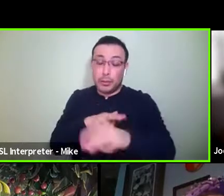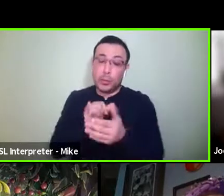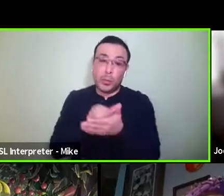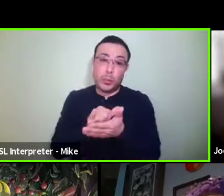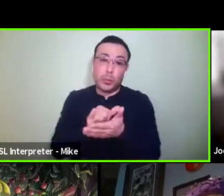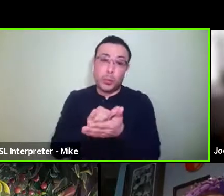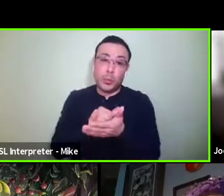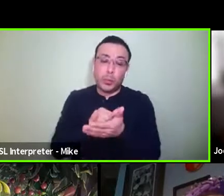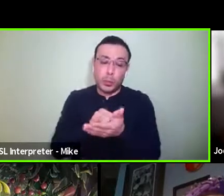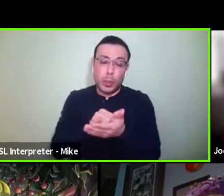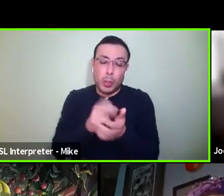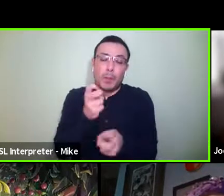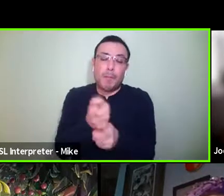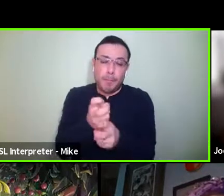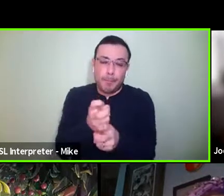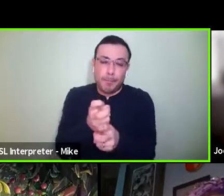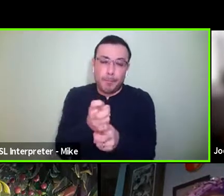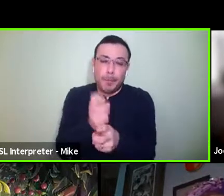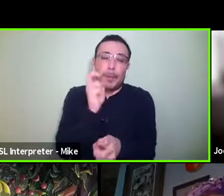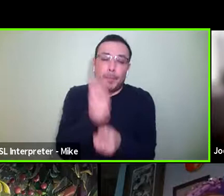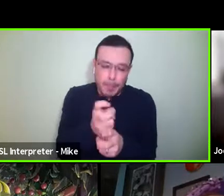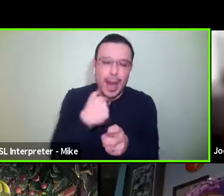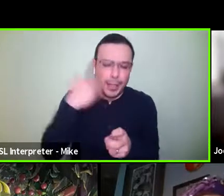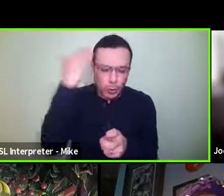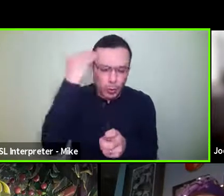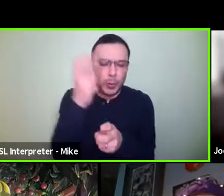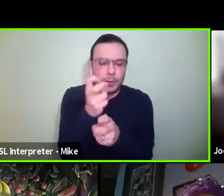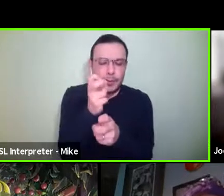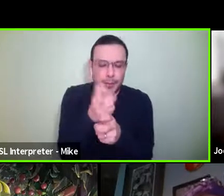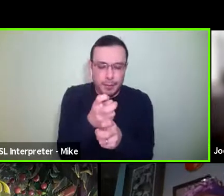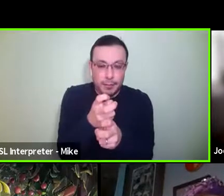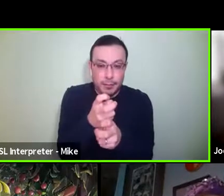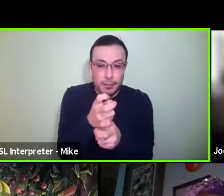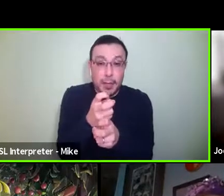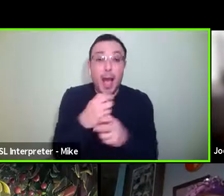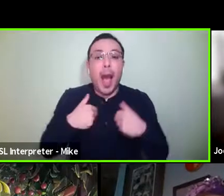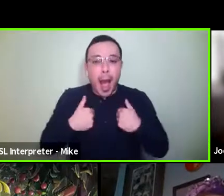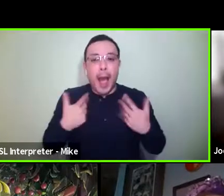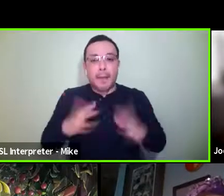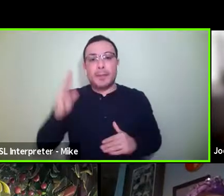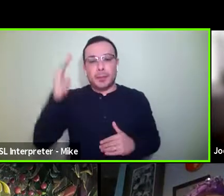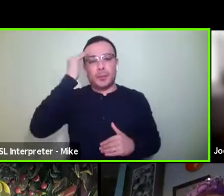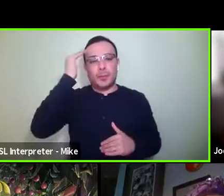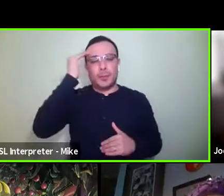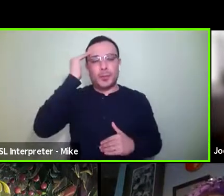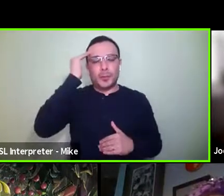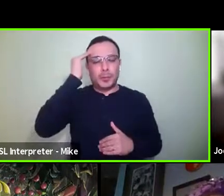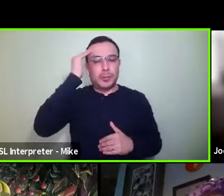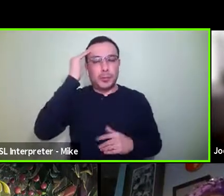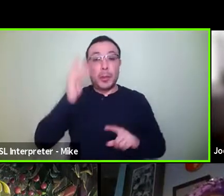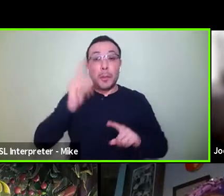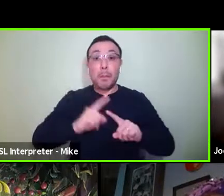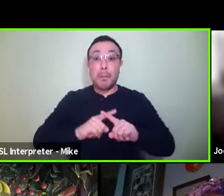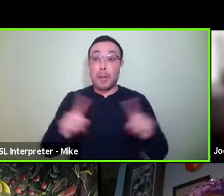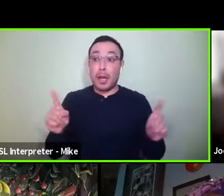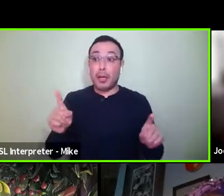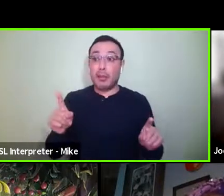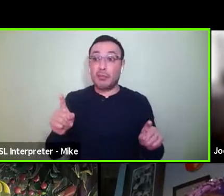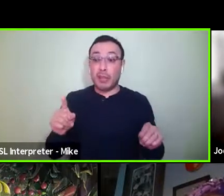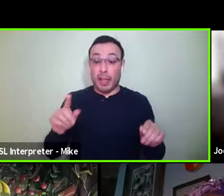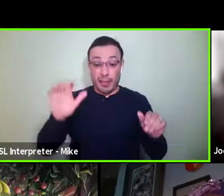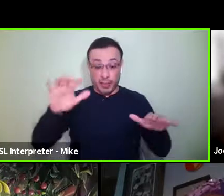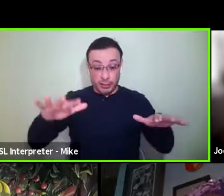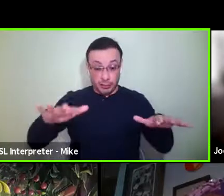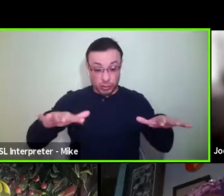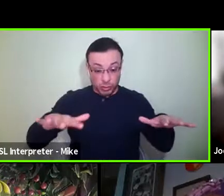a lot of things are difficult. I think it's a necessary thing that would make a big difference in